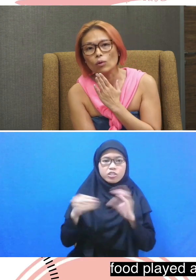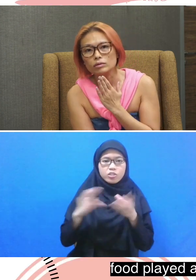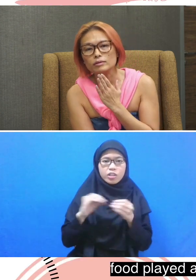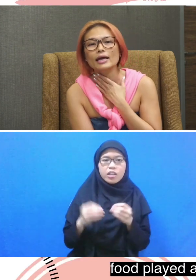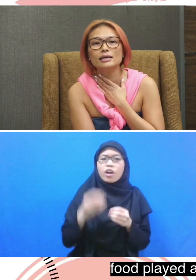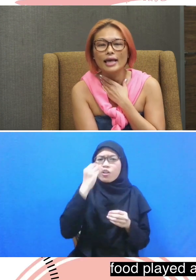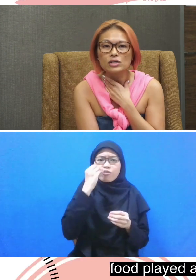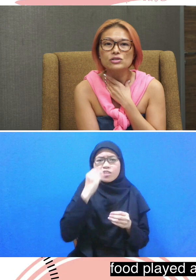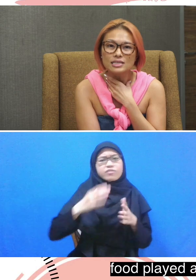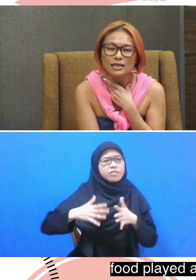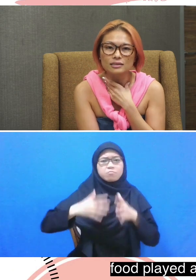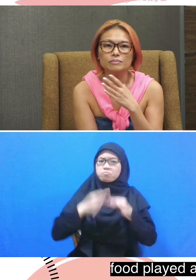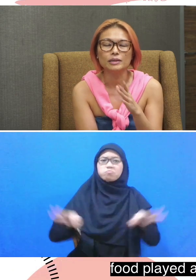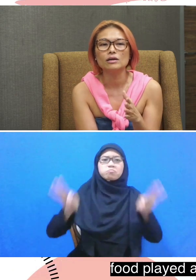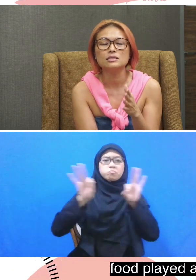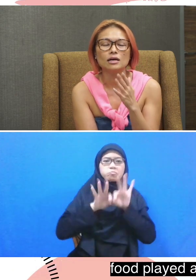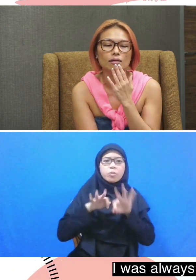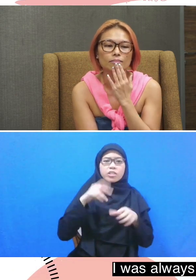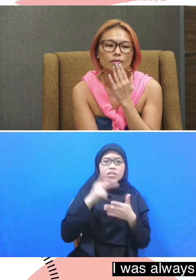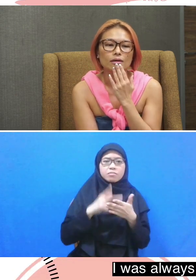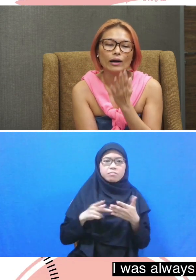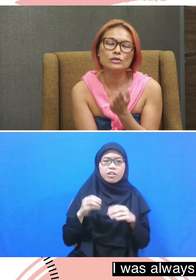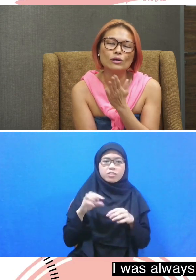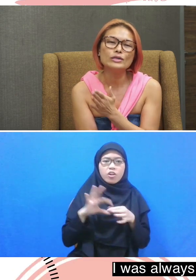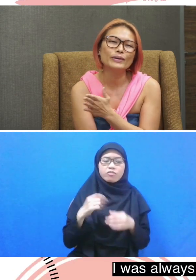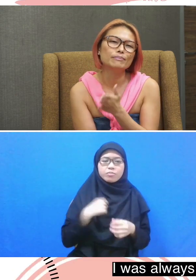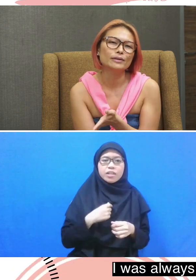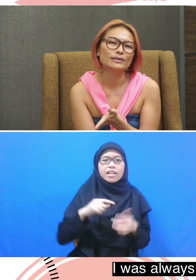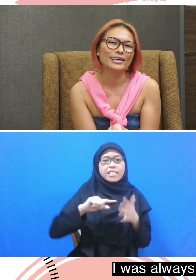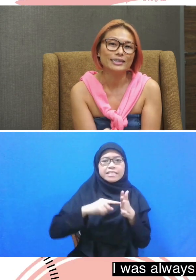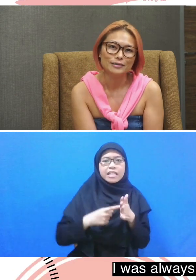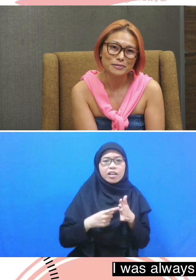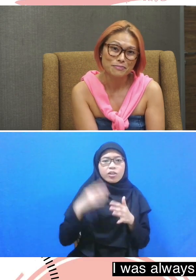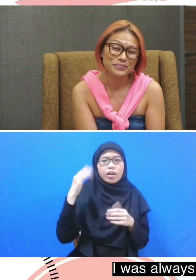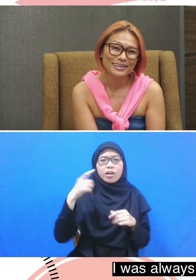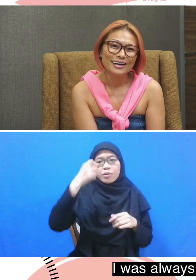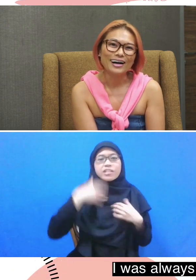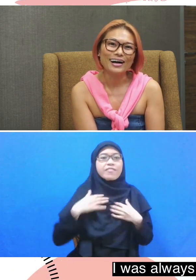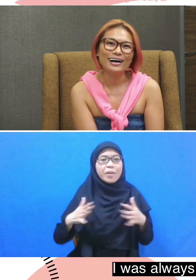big role. And it actually started because I was always bigger built than other girls.